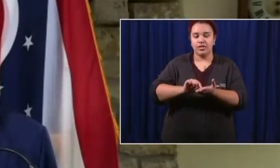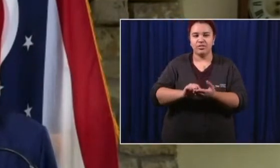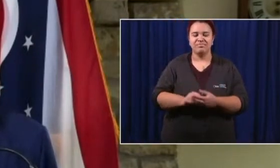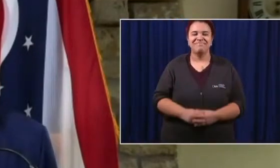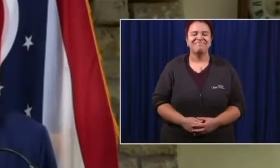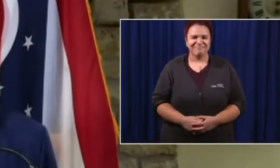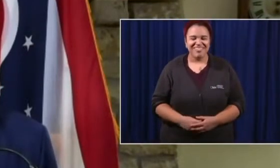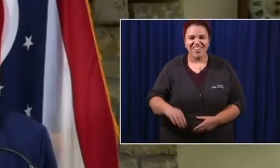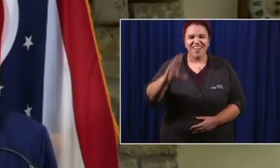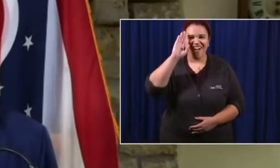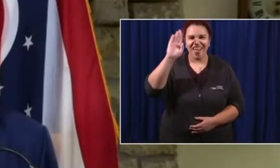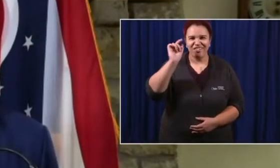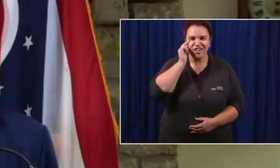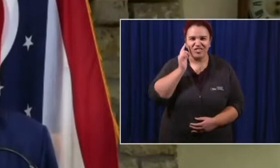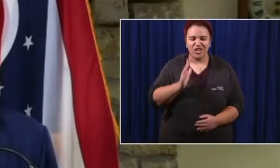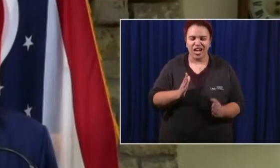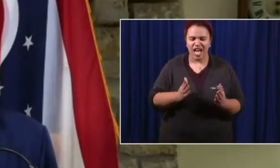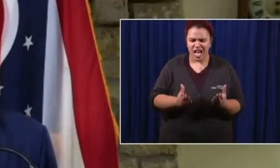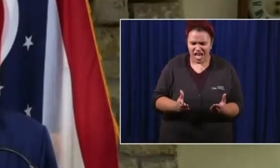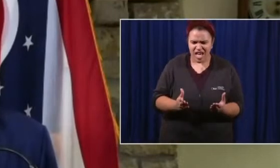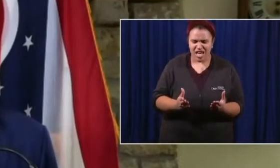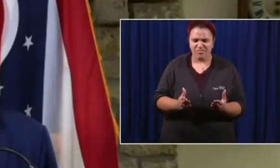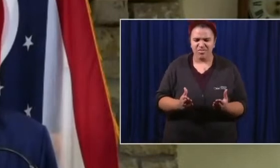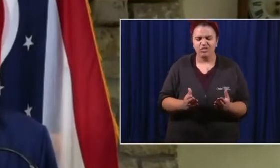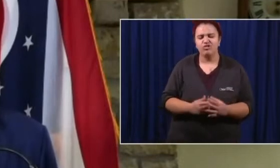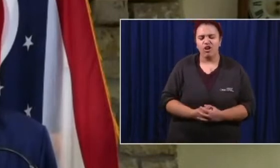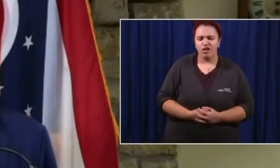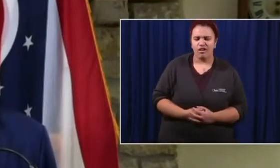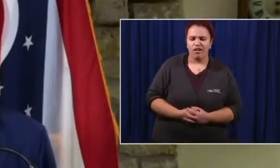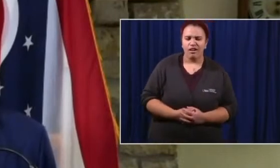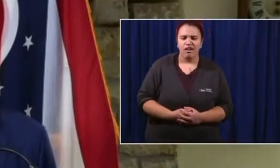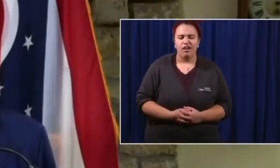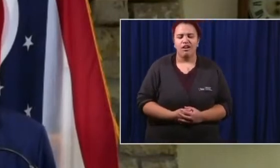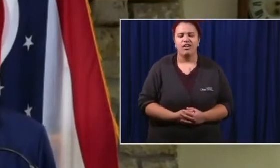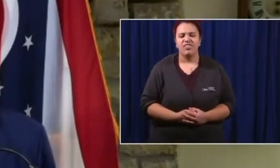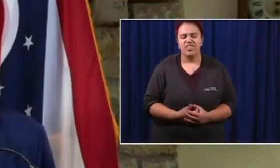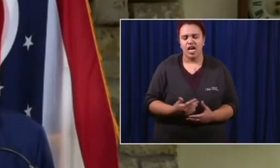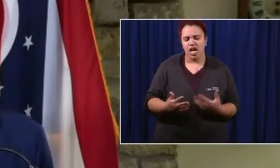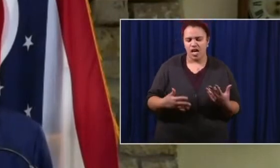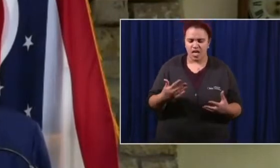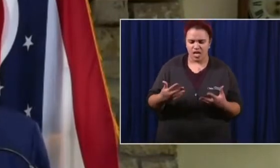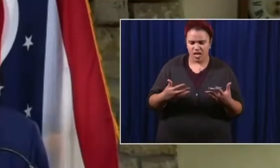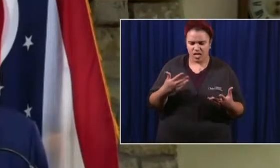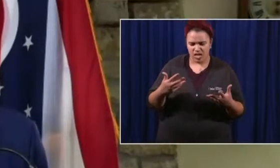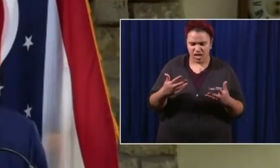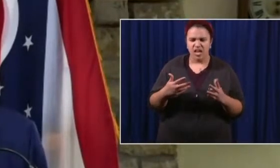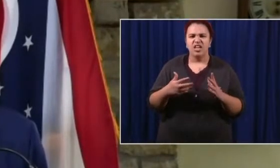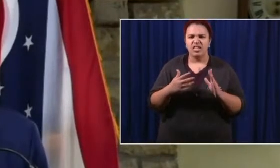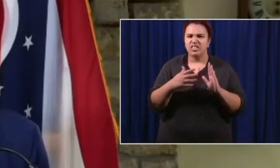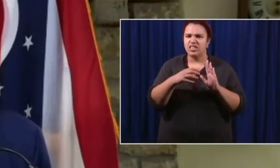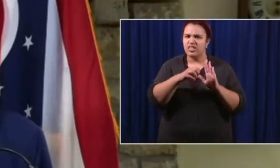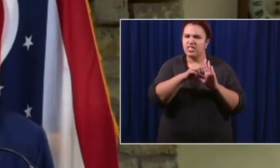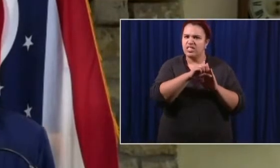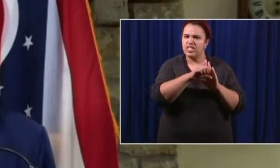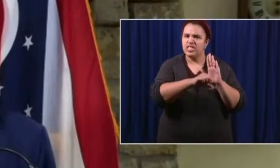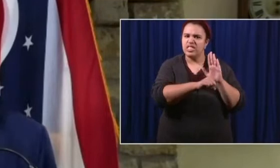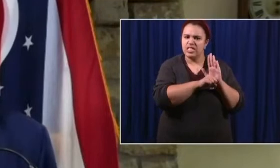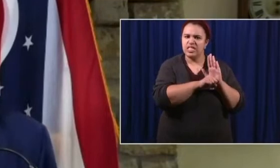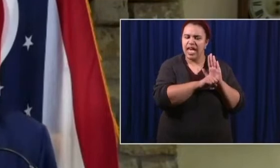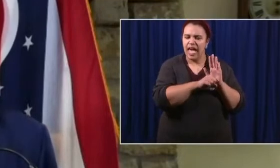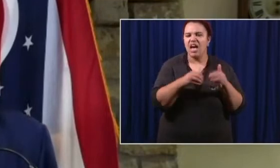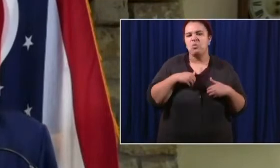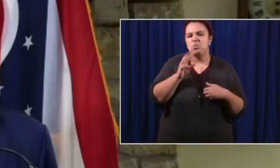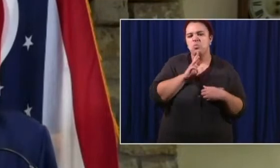Hi, Governor. With the data that the state will be reporting on its